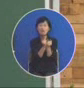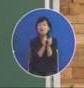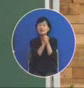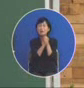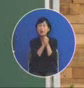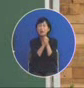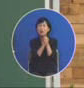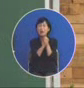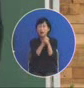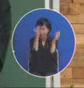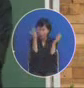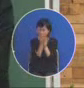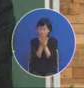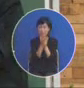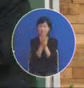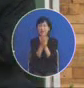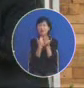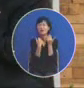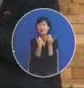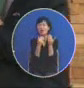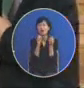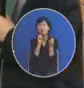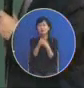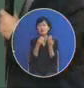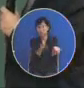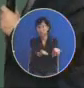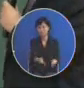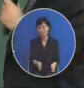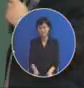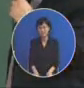know if God has a weak spot for women, but he listened to the prayers of